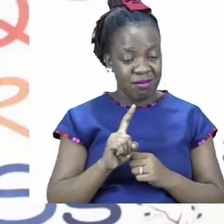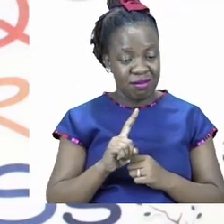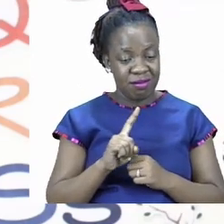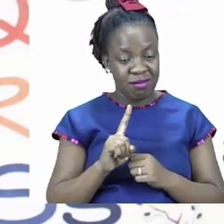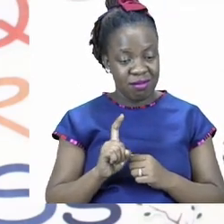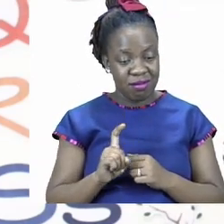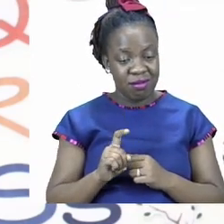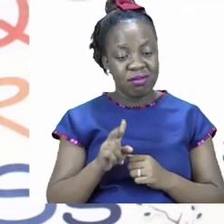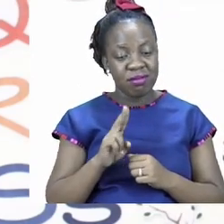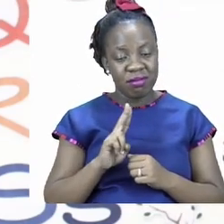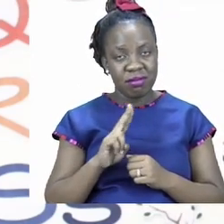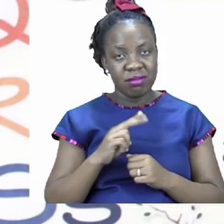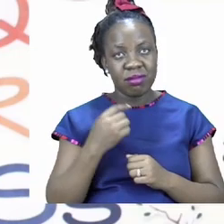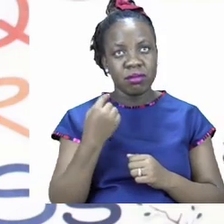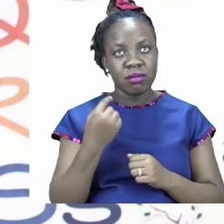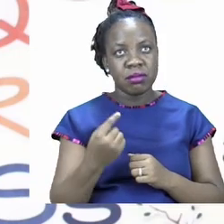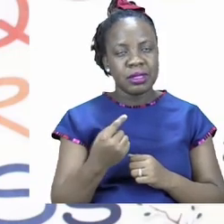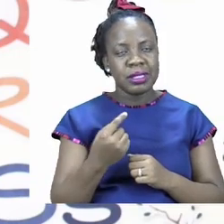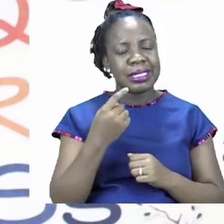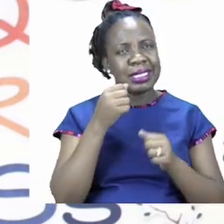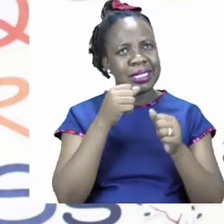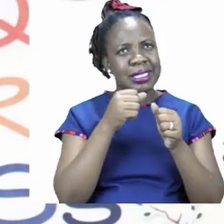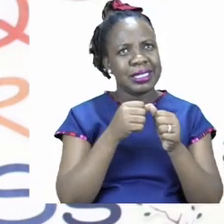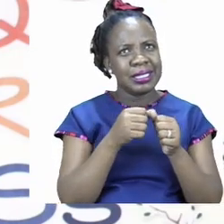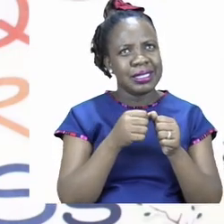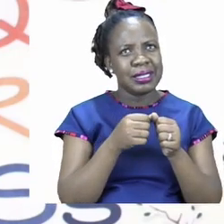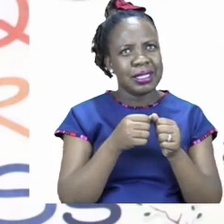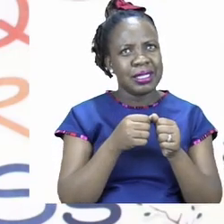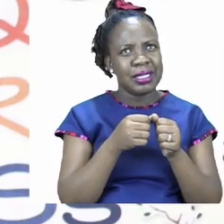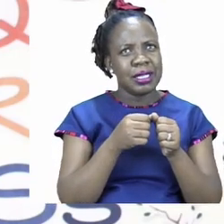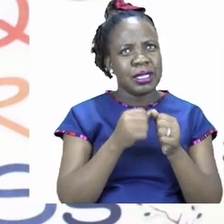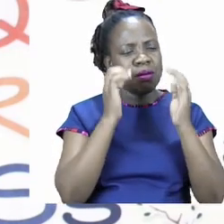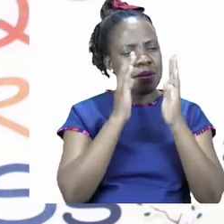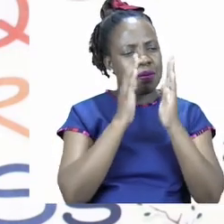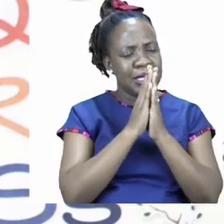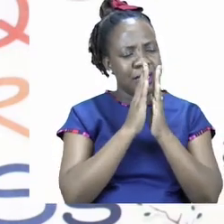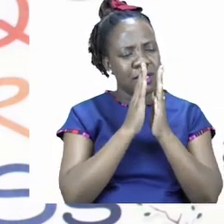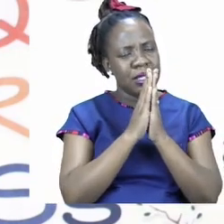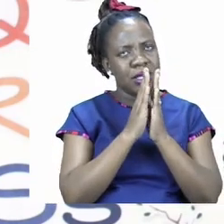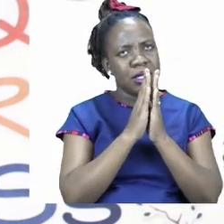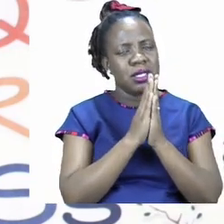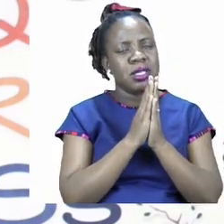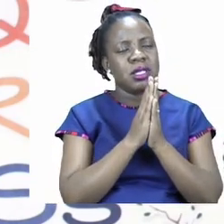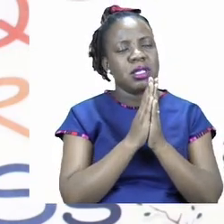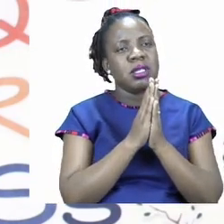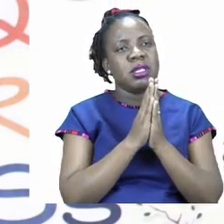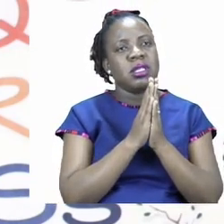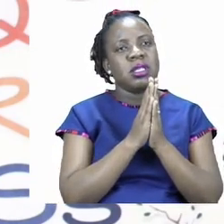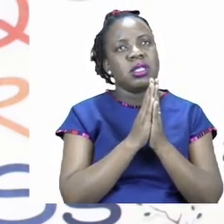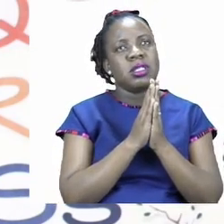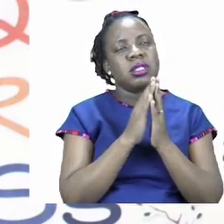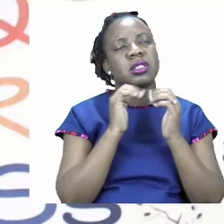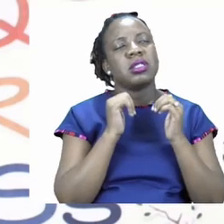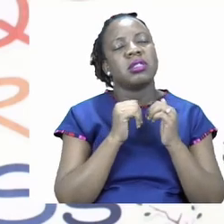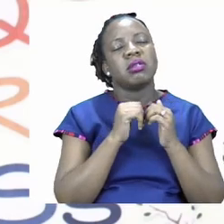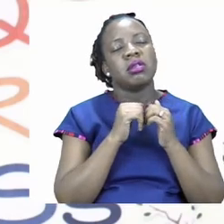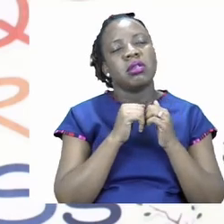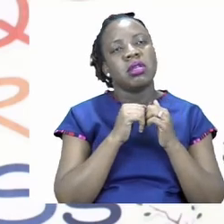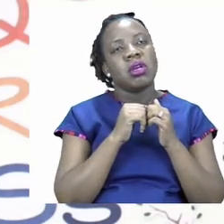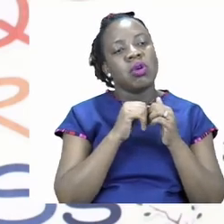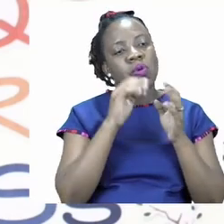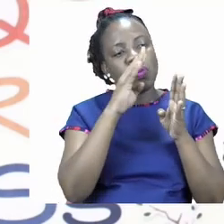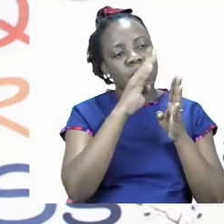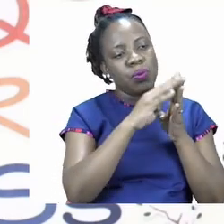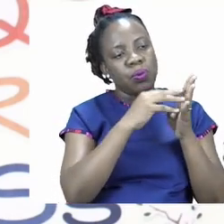to read the pictograph carefully, and don't forget that these are the days in 1 month that the weather